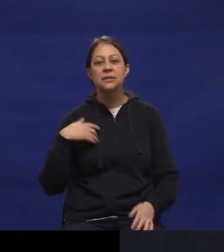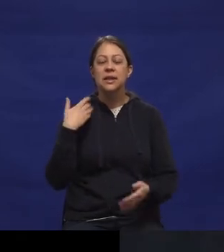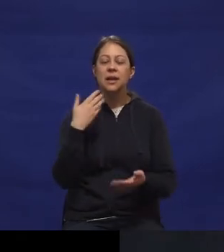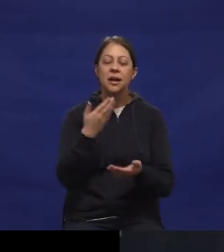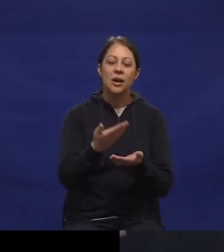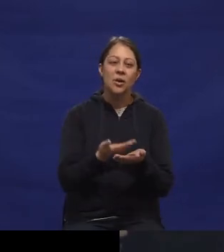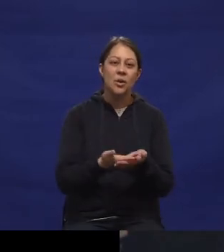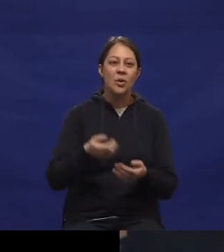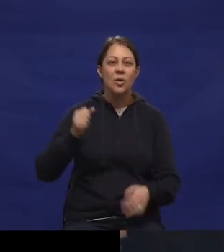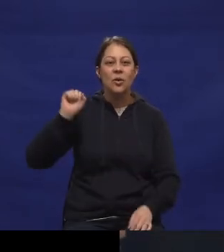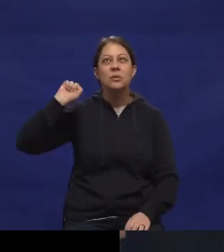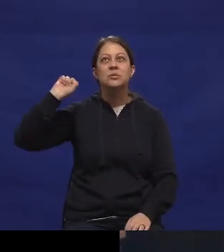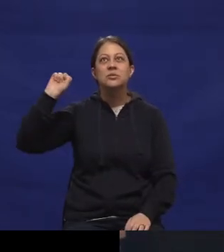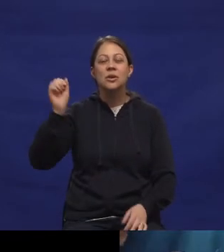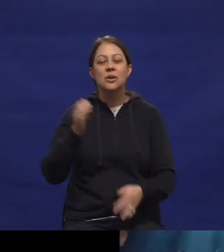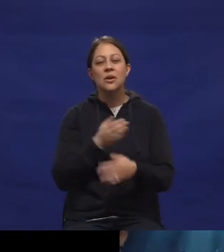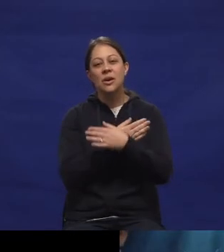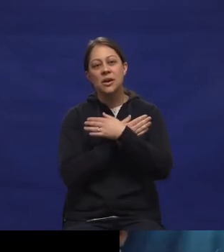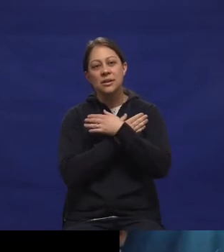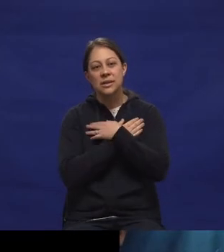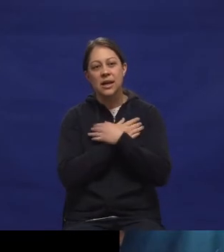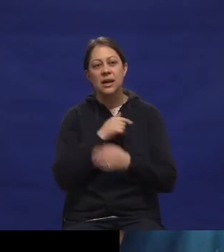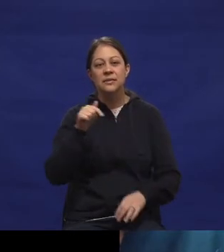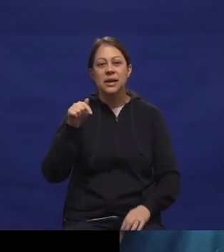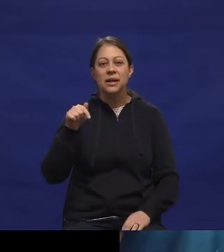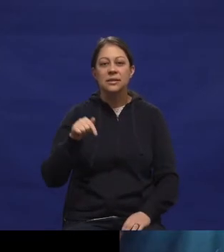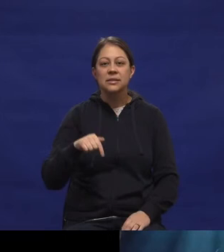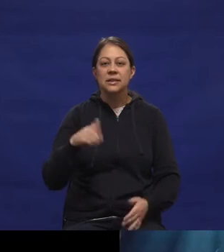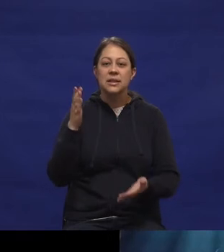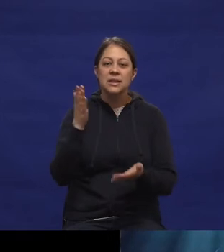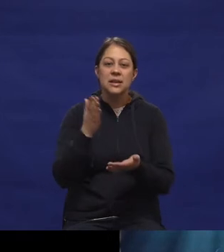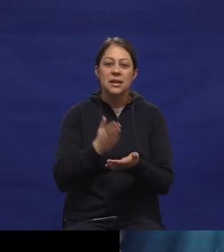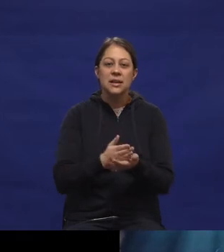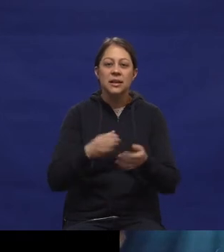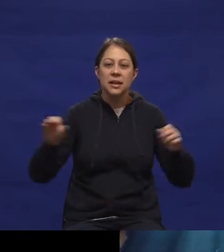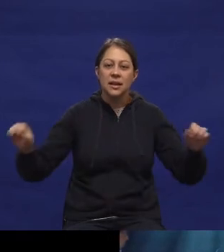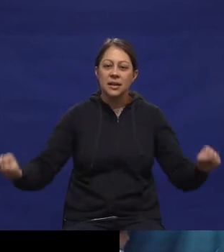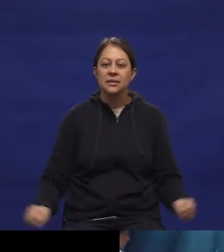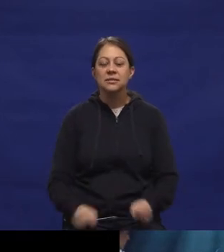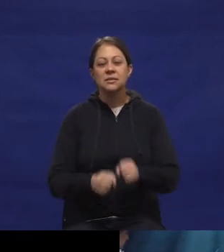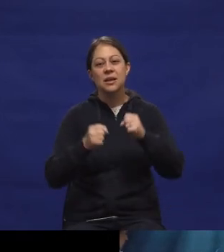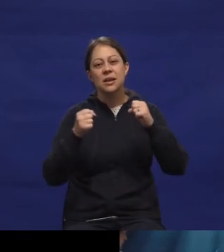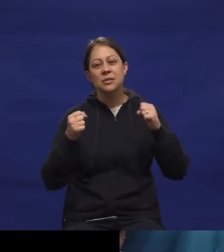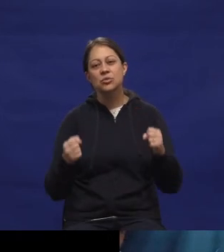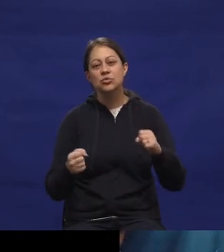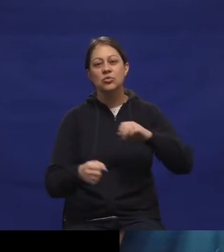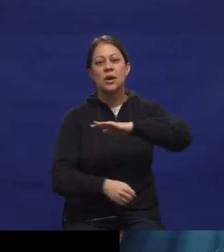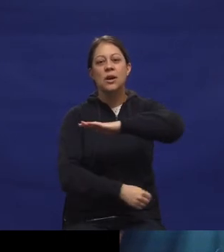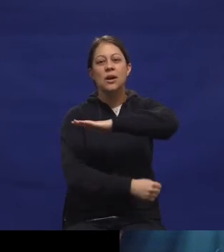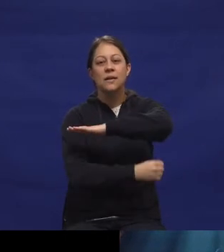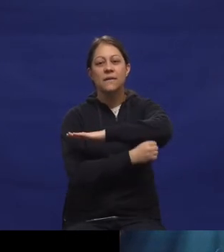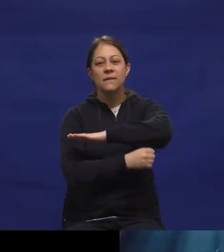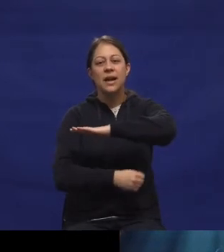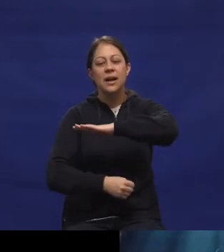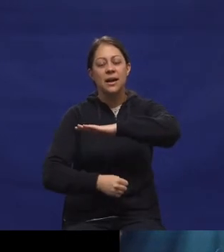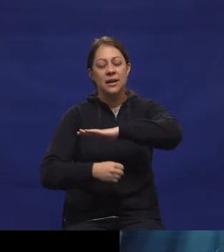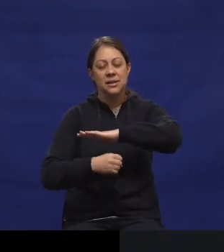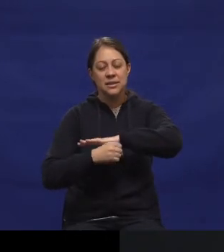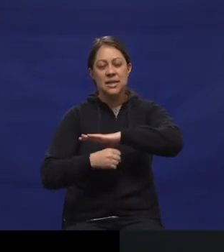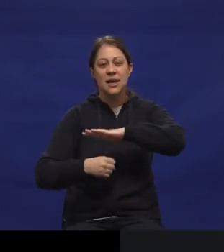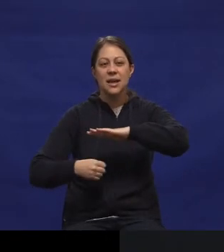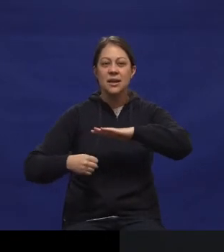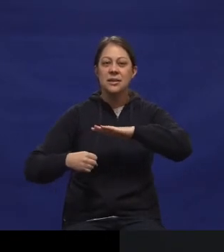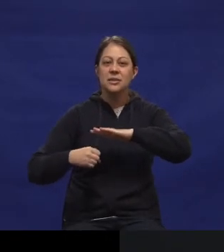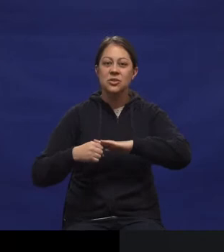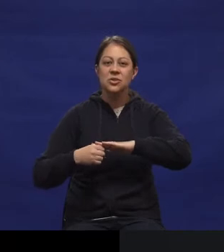my life upon your love. It is a firm